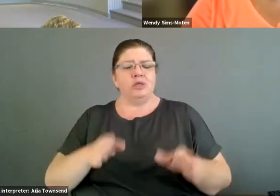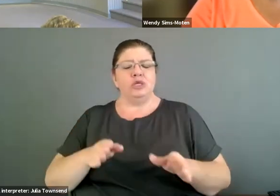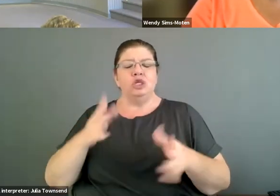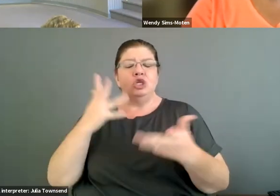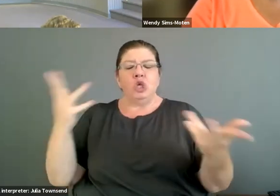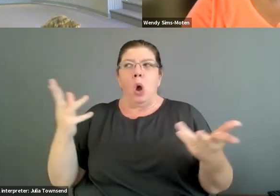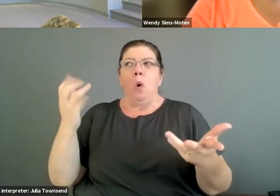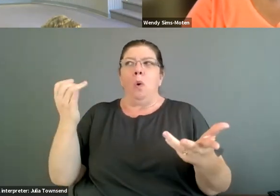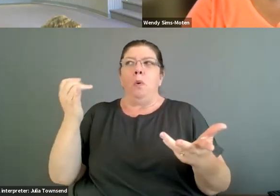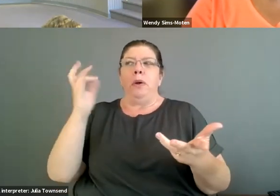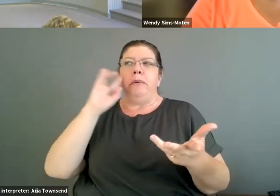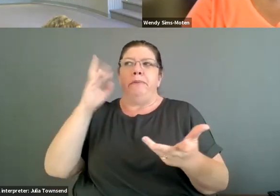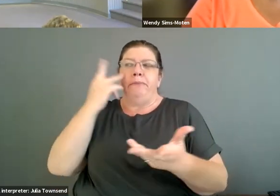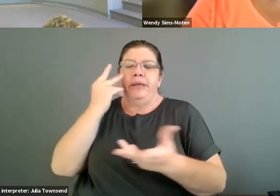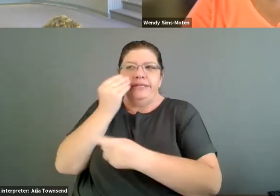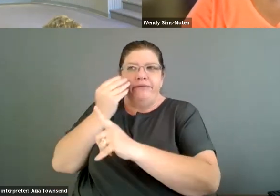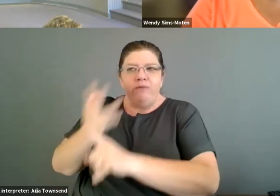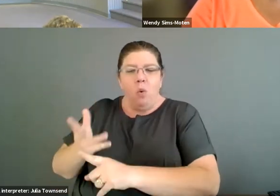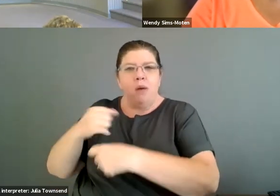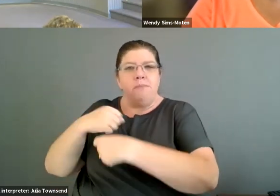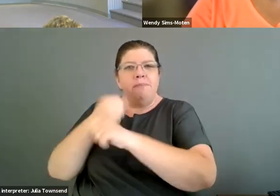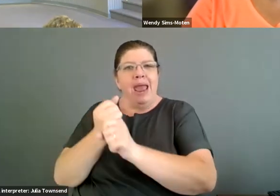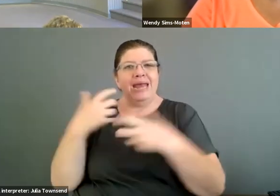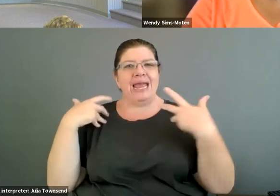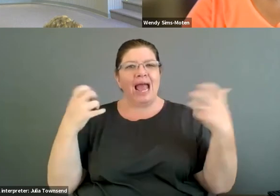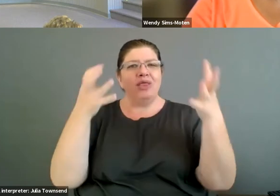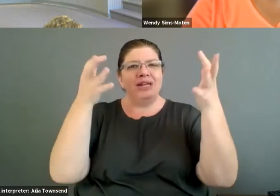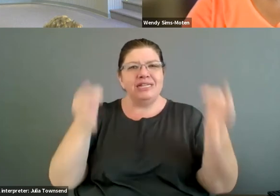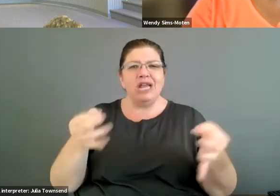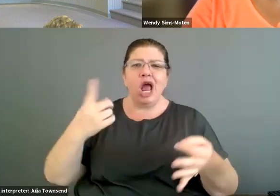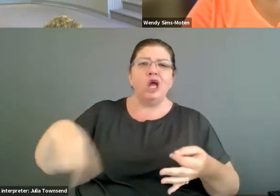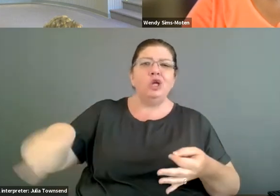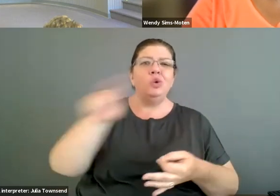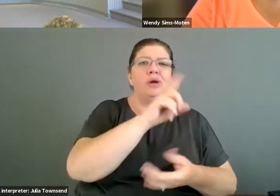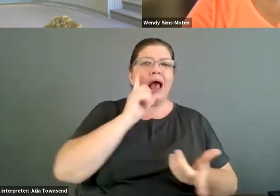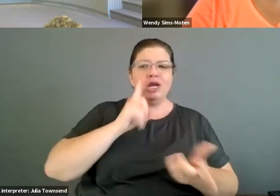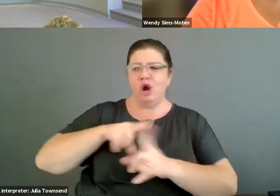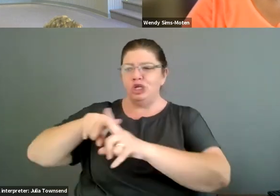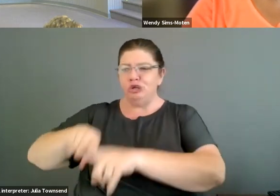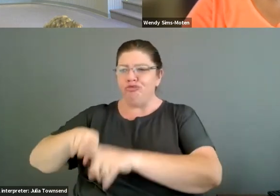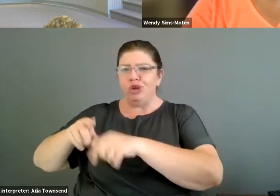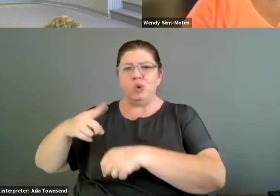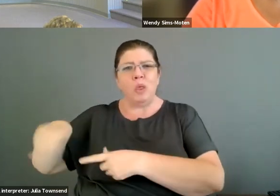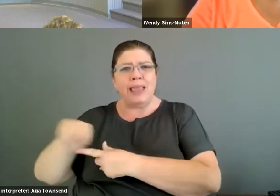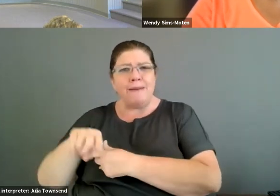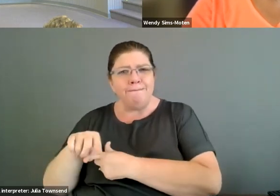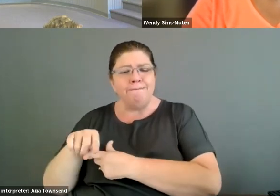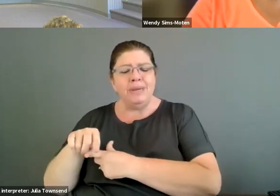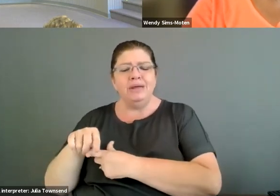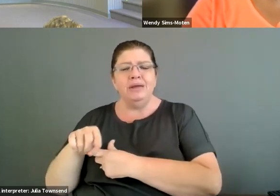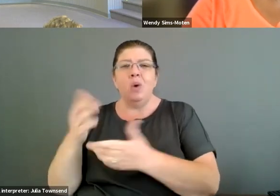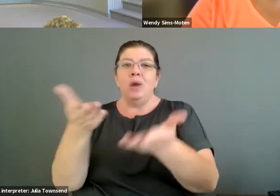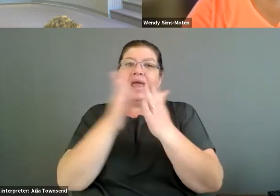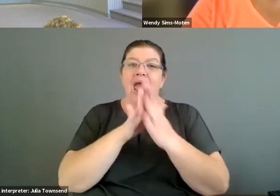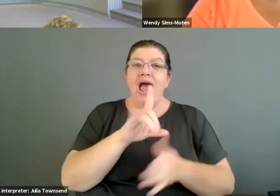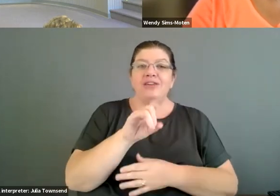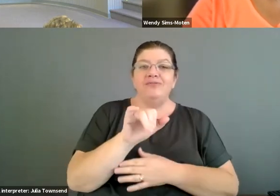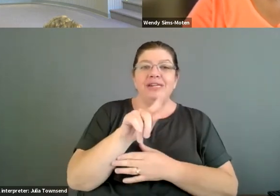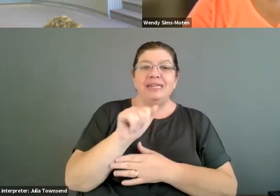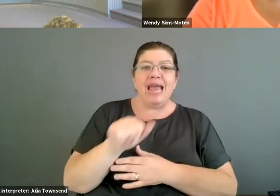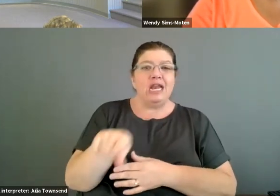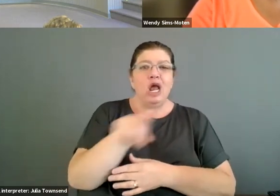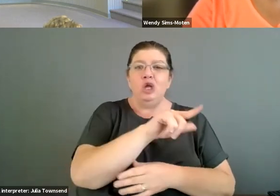misinformed making our health decisions and you guys are just referring back to them? We ask for data. You guys don't provide